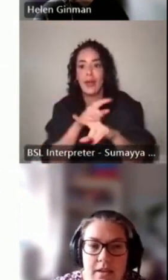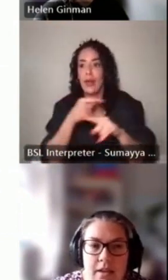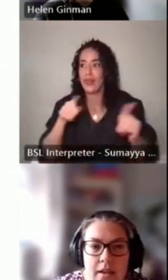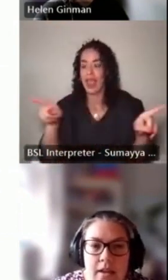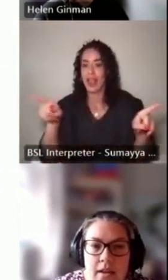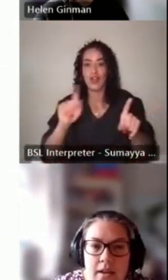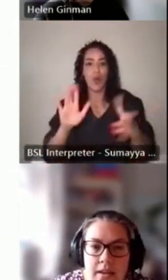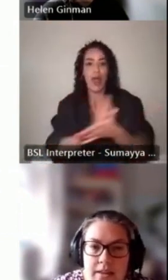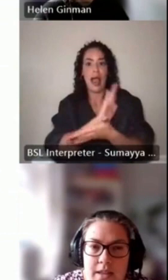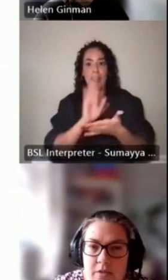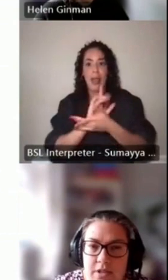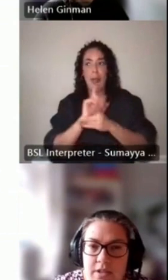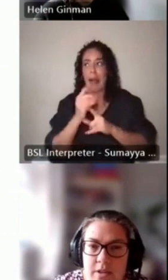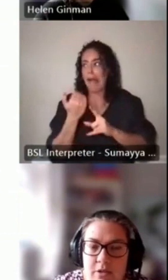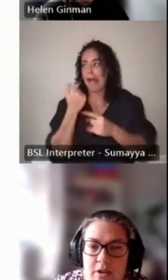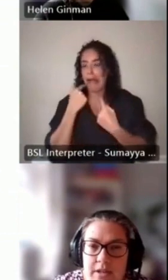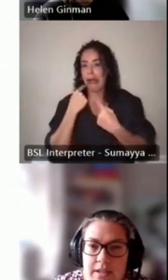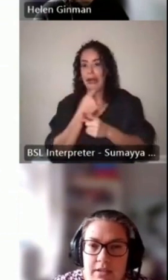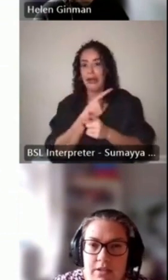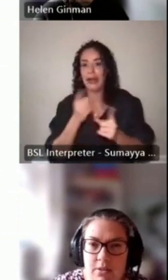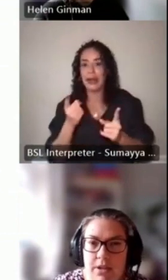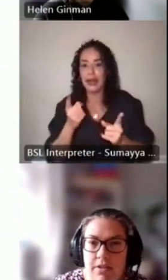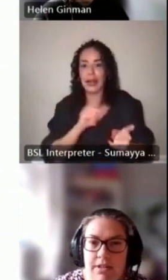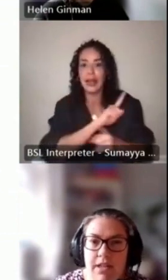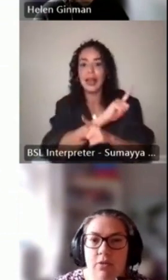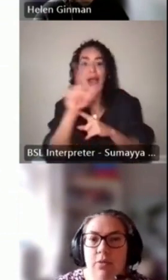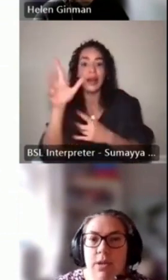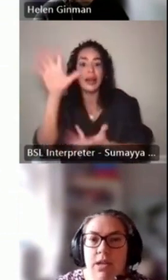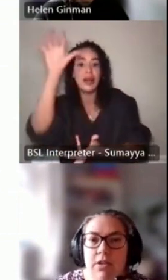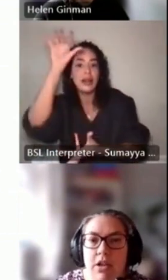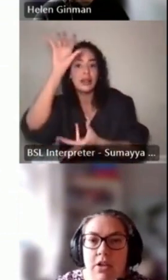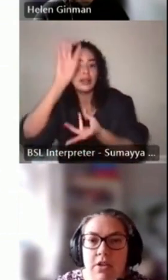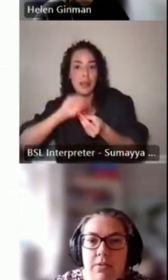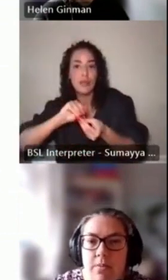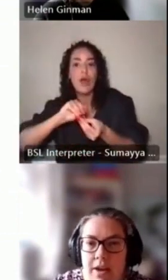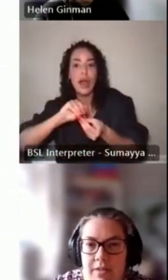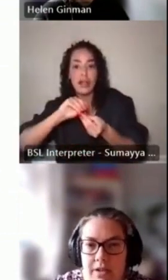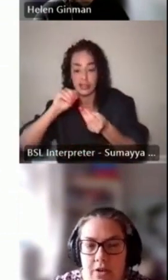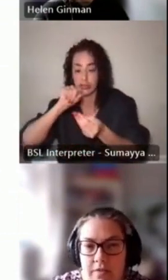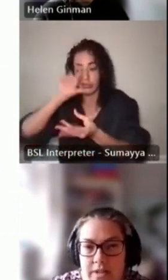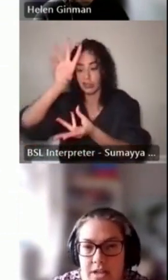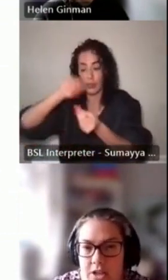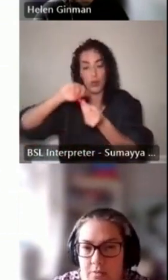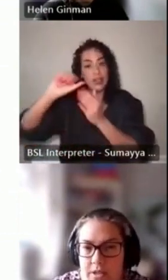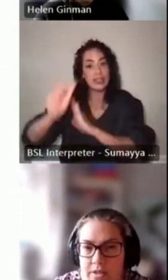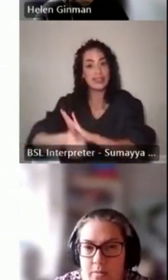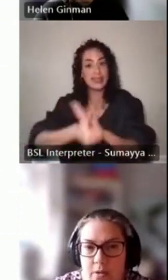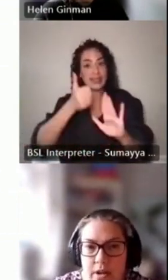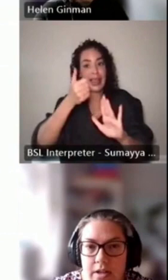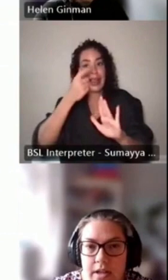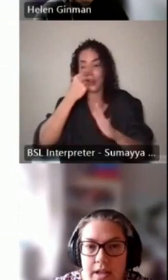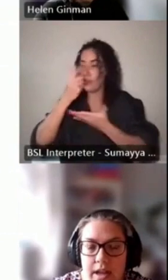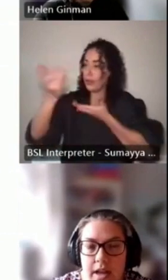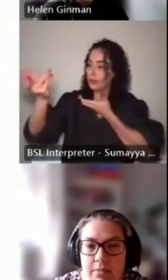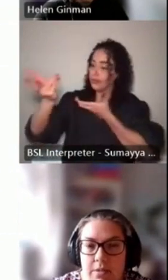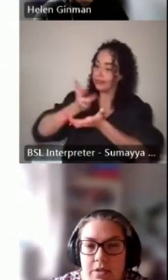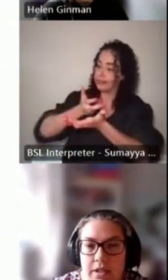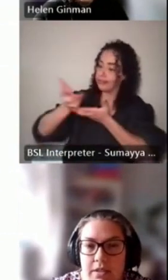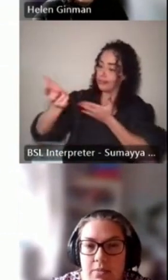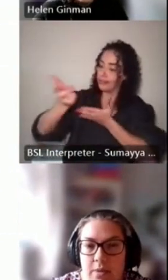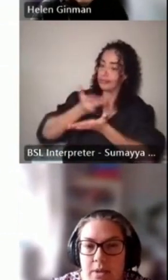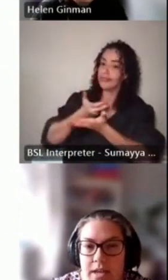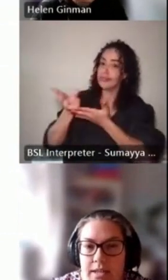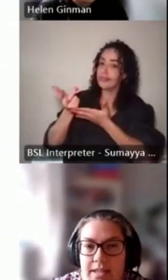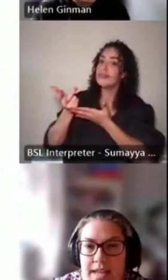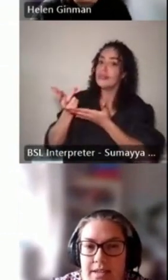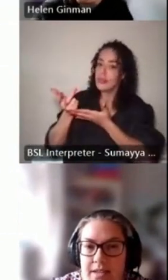said. Then we've got summarizing. So another skill that we can use when we're having a conversation with someone.